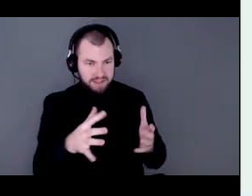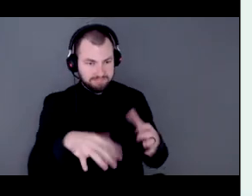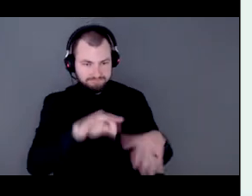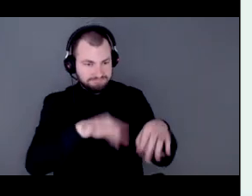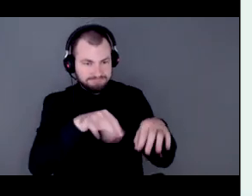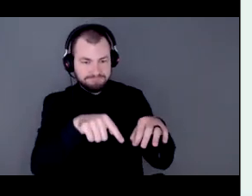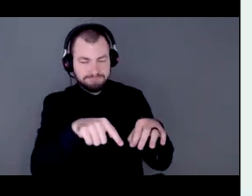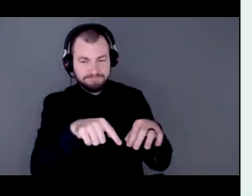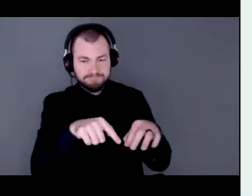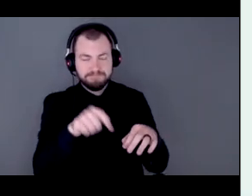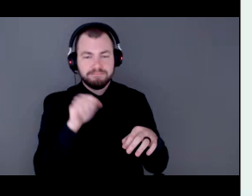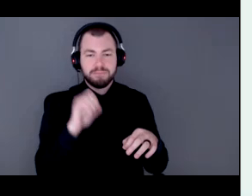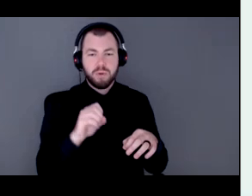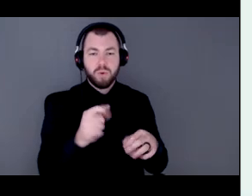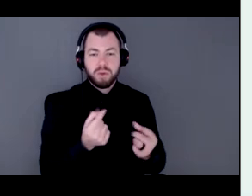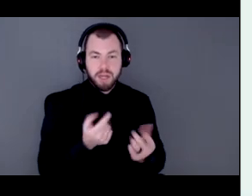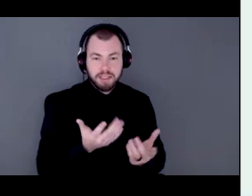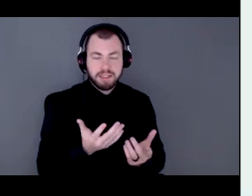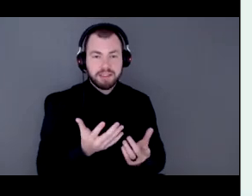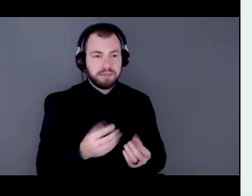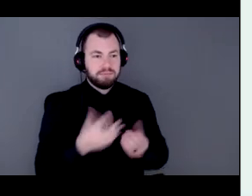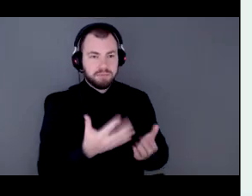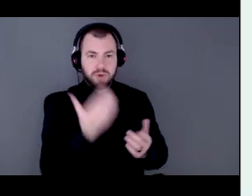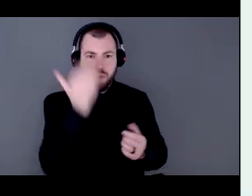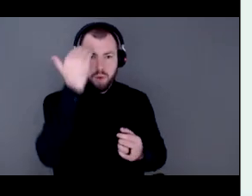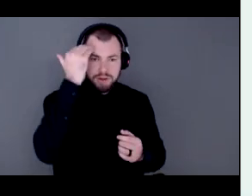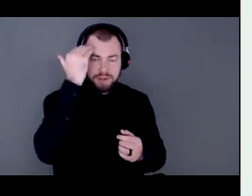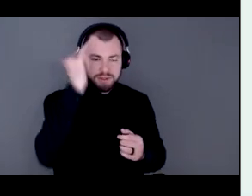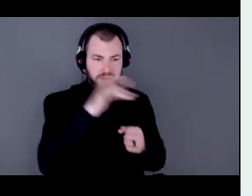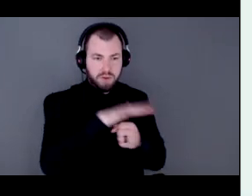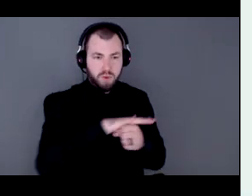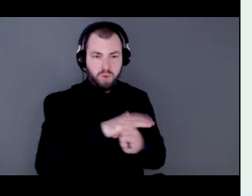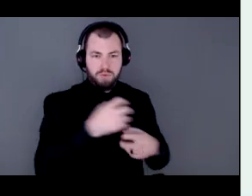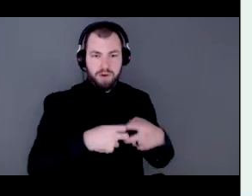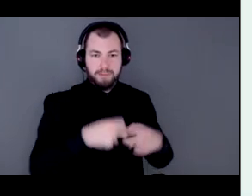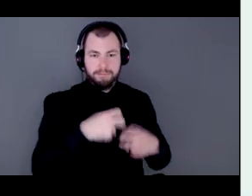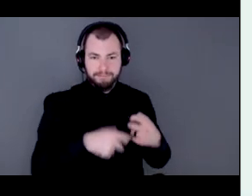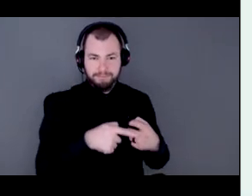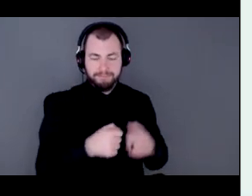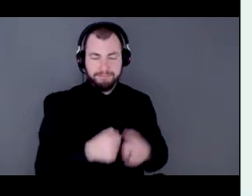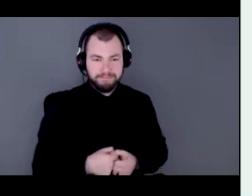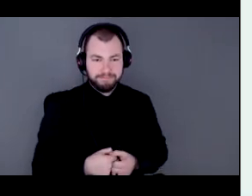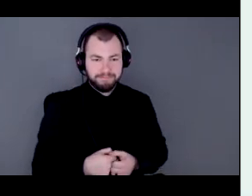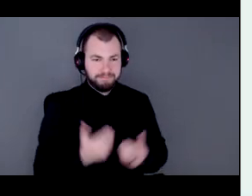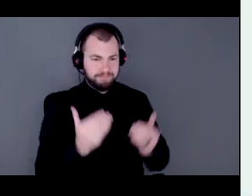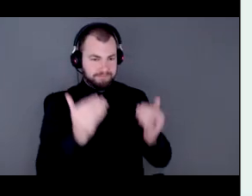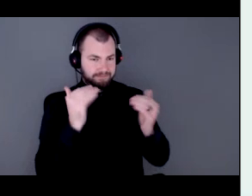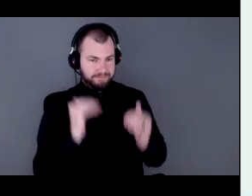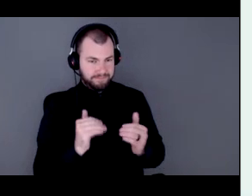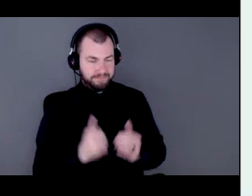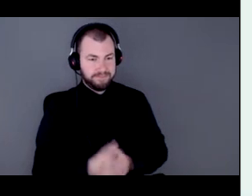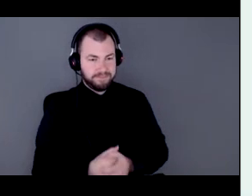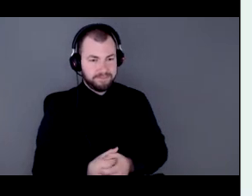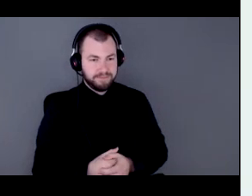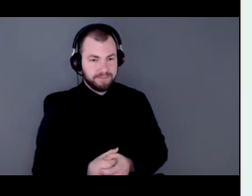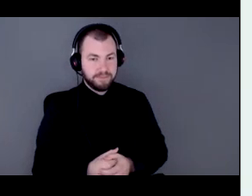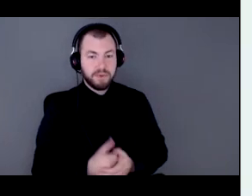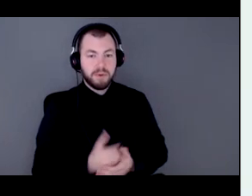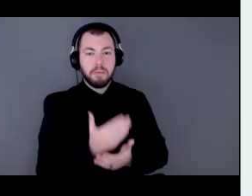what it does, it brings awareness to this local problem that we have. Next slide. And part of this problem